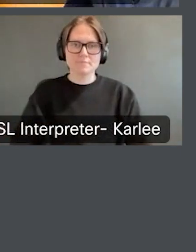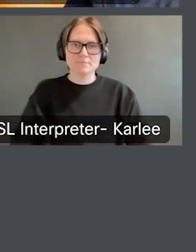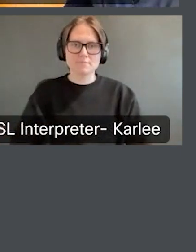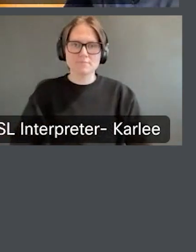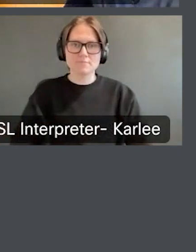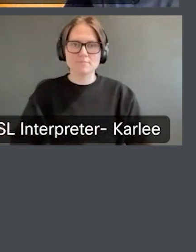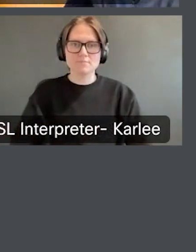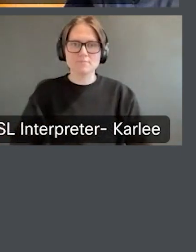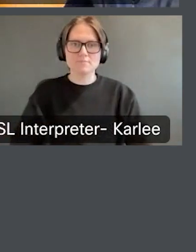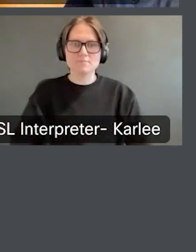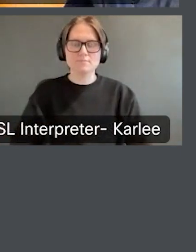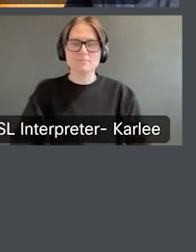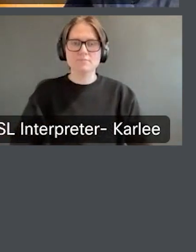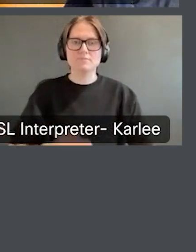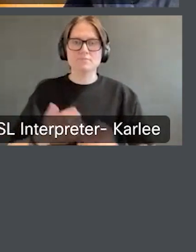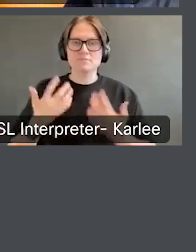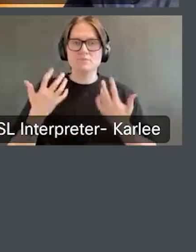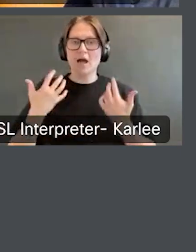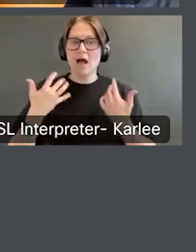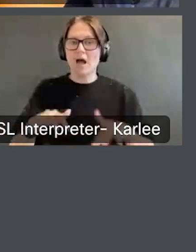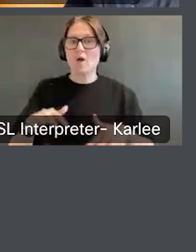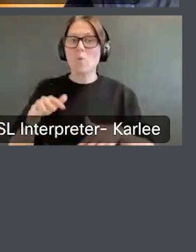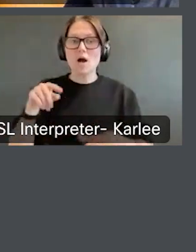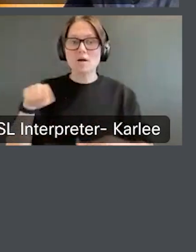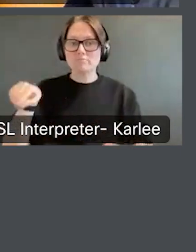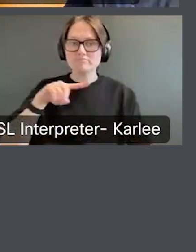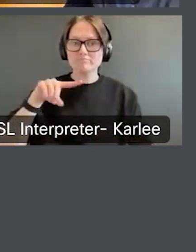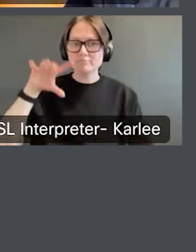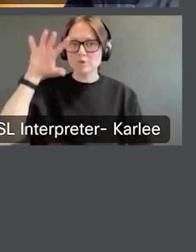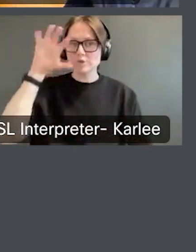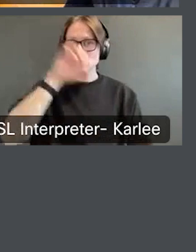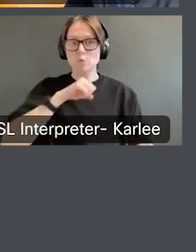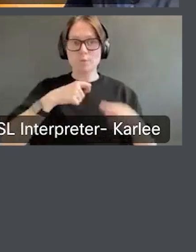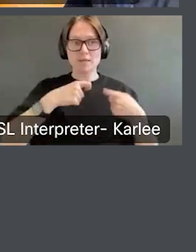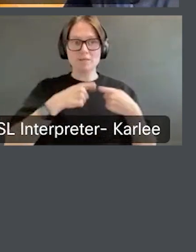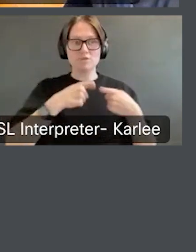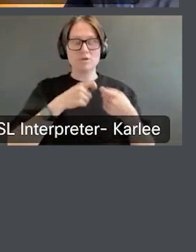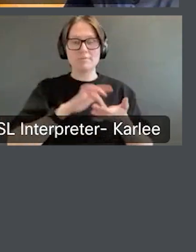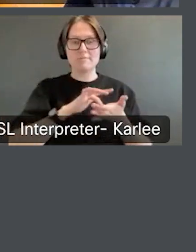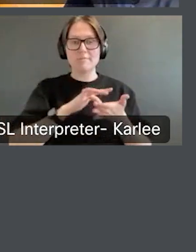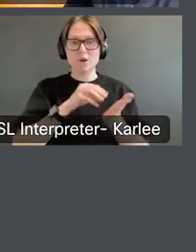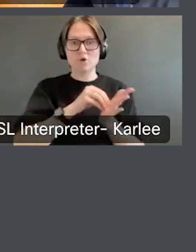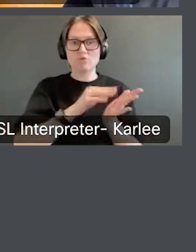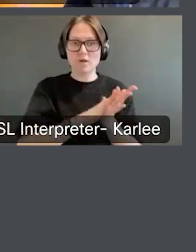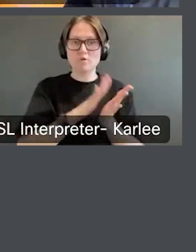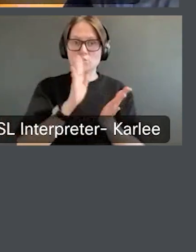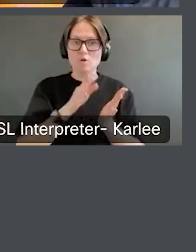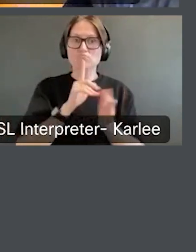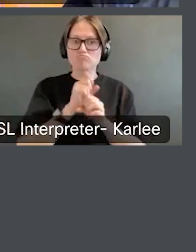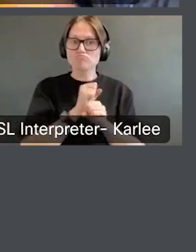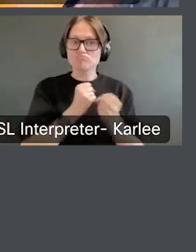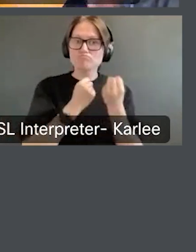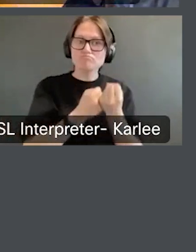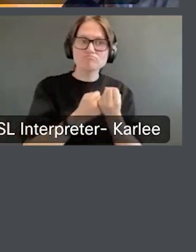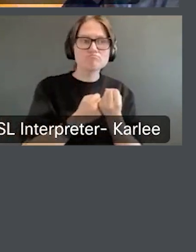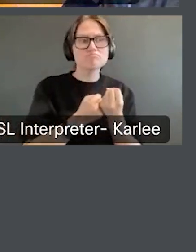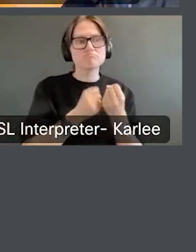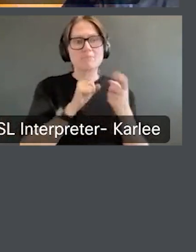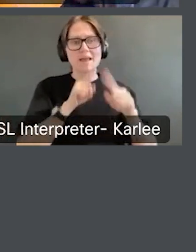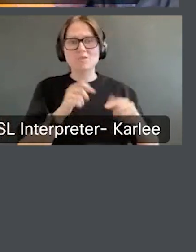assumption that the electronic medical records are going to assist us and answer all of our questions because of this issue.